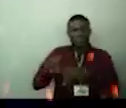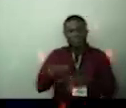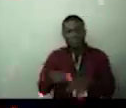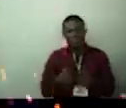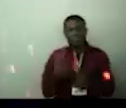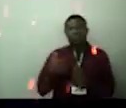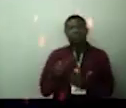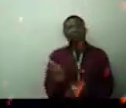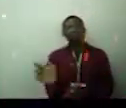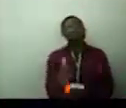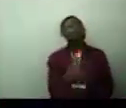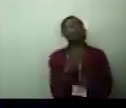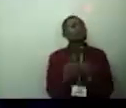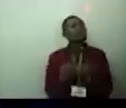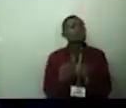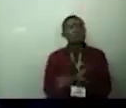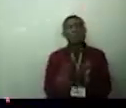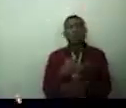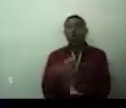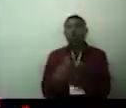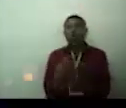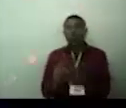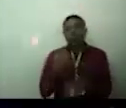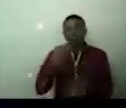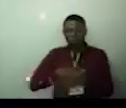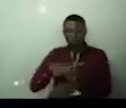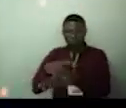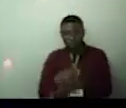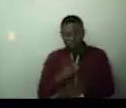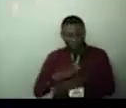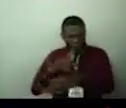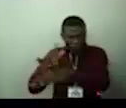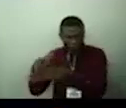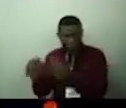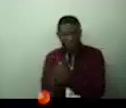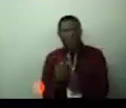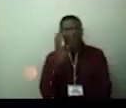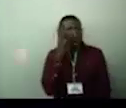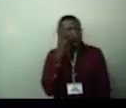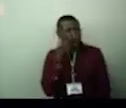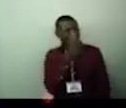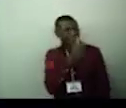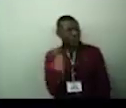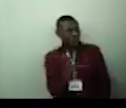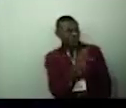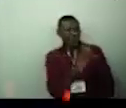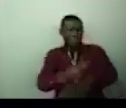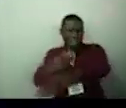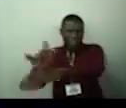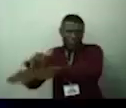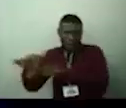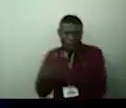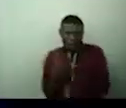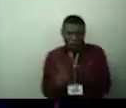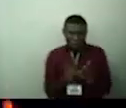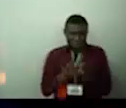She committed adultery, and the inhabitants of the earth were intoxicated with the wine of her adultery." Then